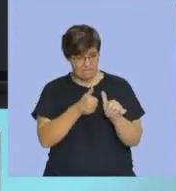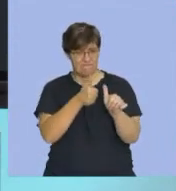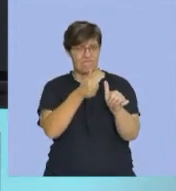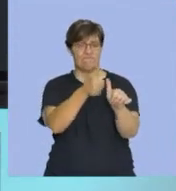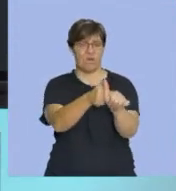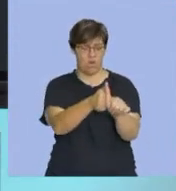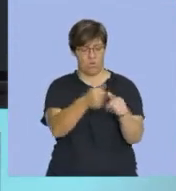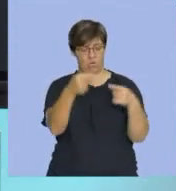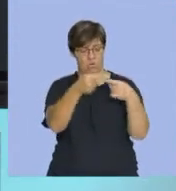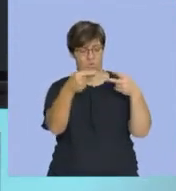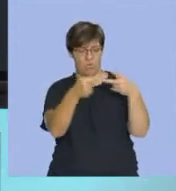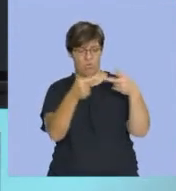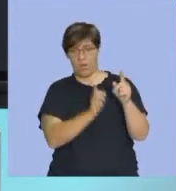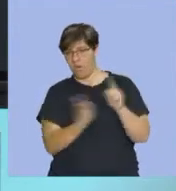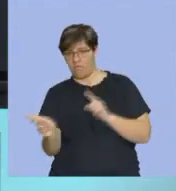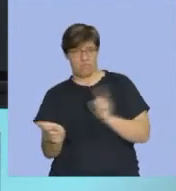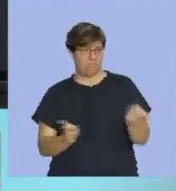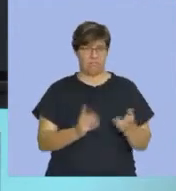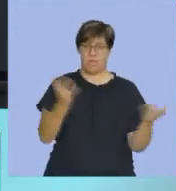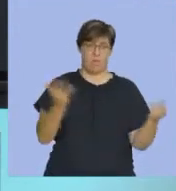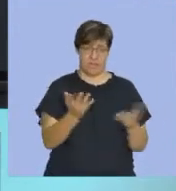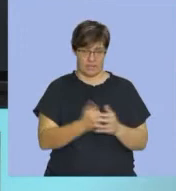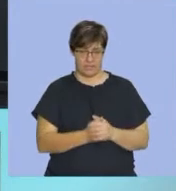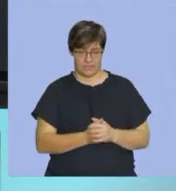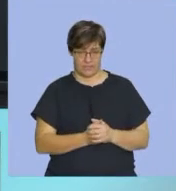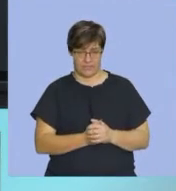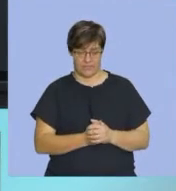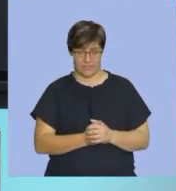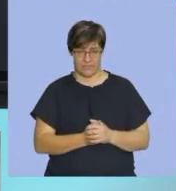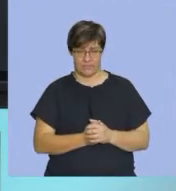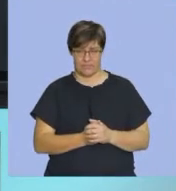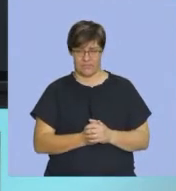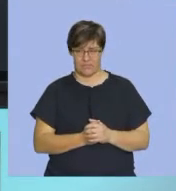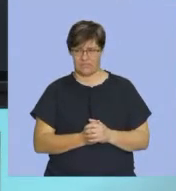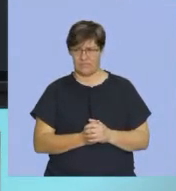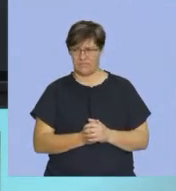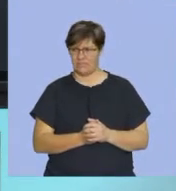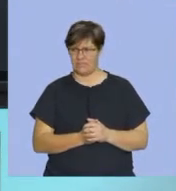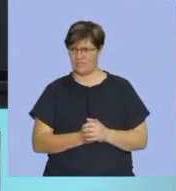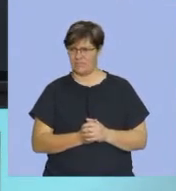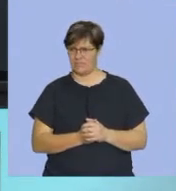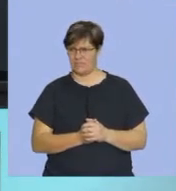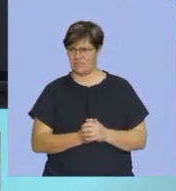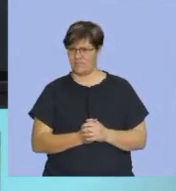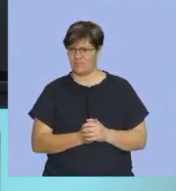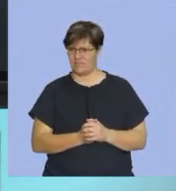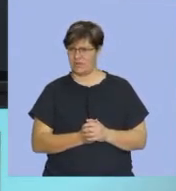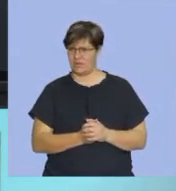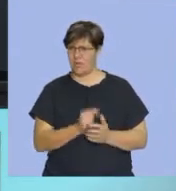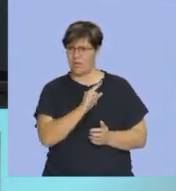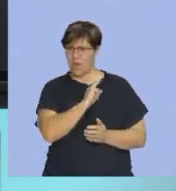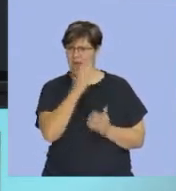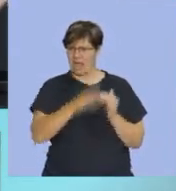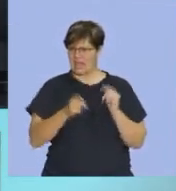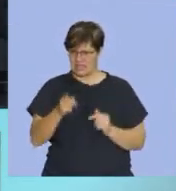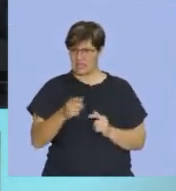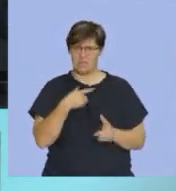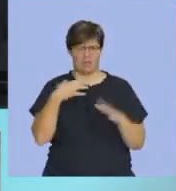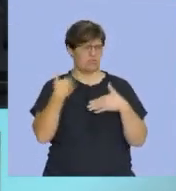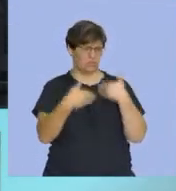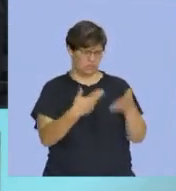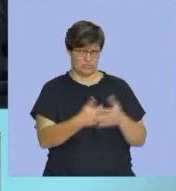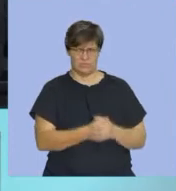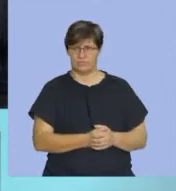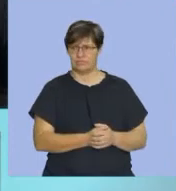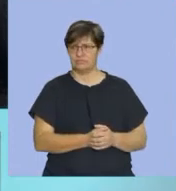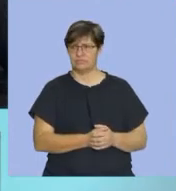track of all the directions, okay? So, and I'm not sure why that ended up on this side, but it's all right. We'll go with